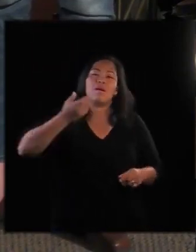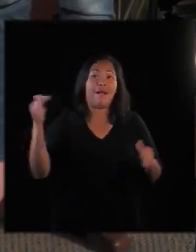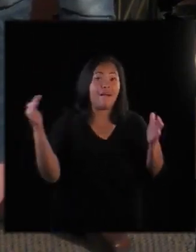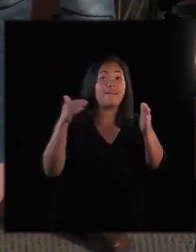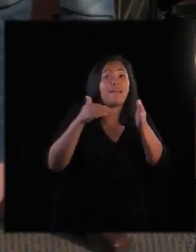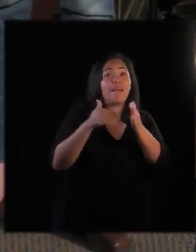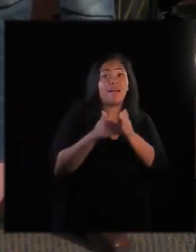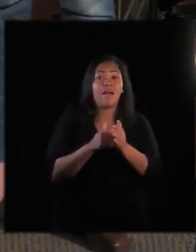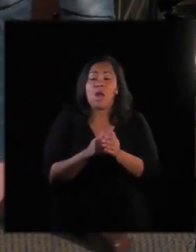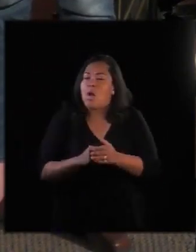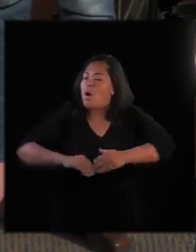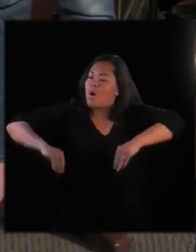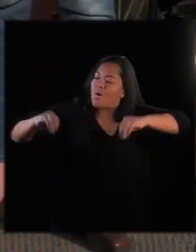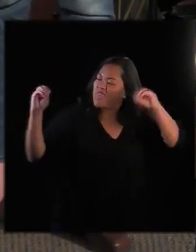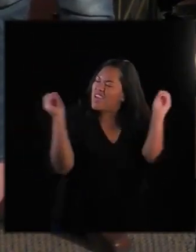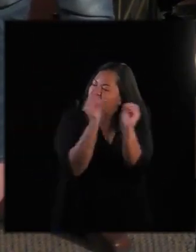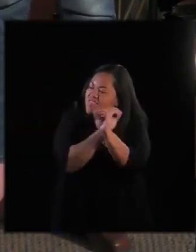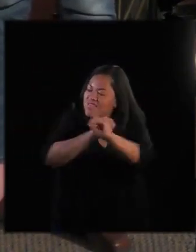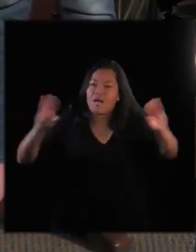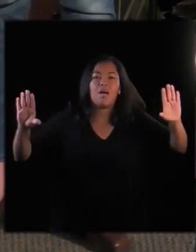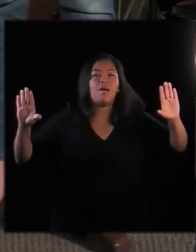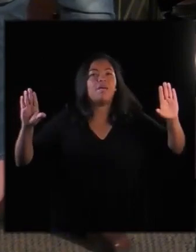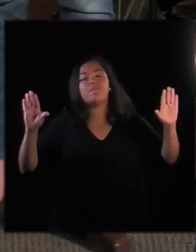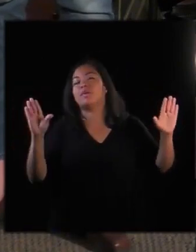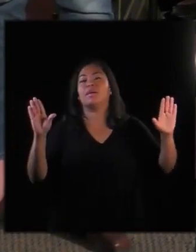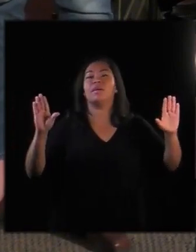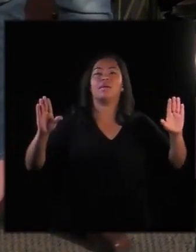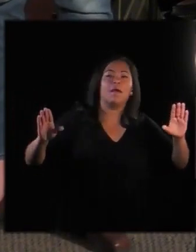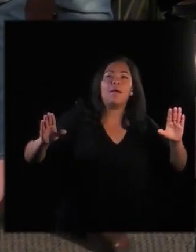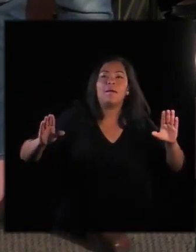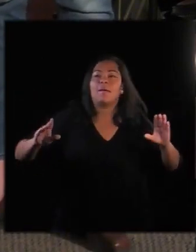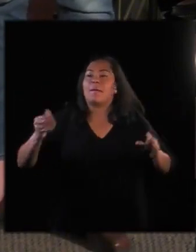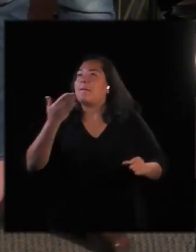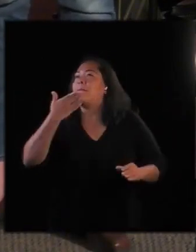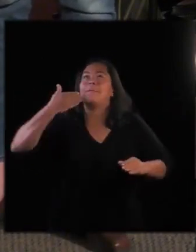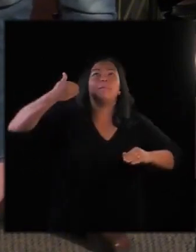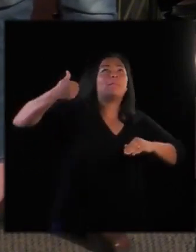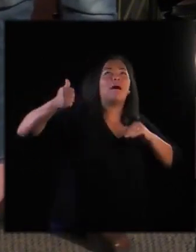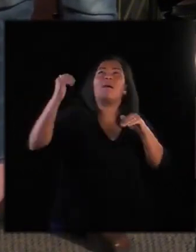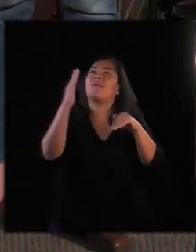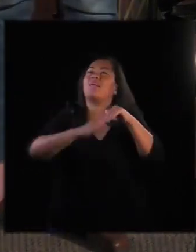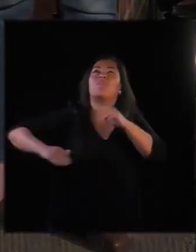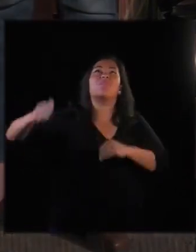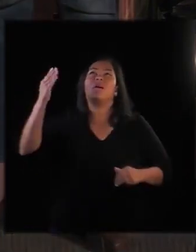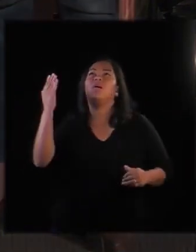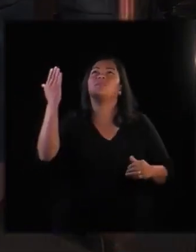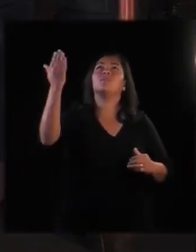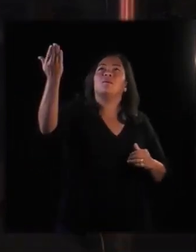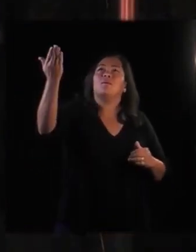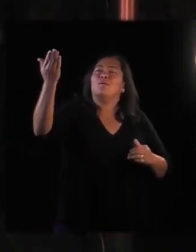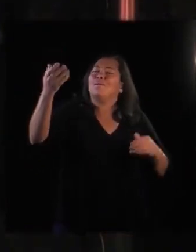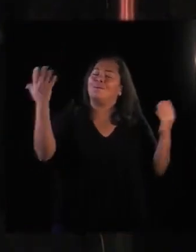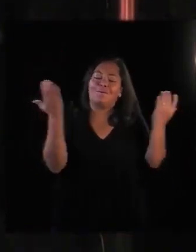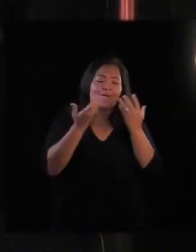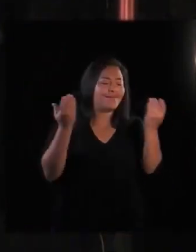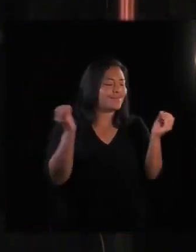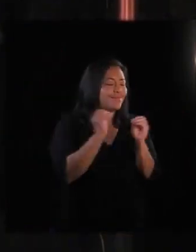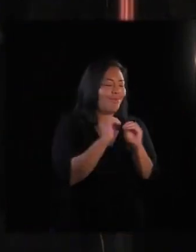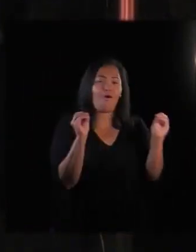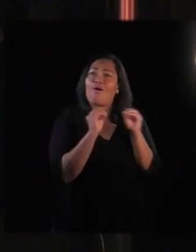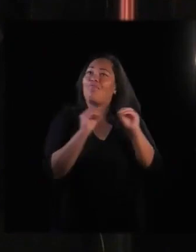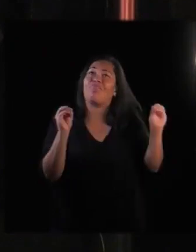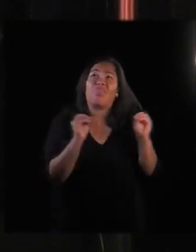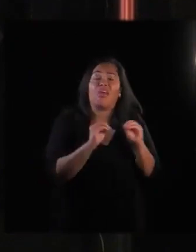Sing that again. Oh, there's nothing better than you.